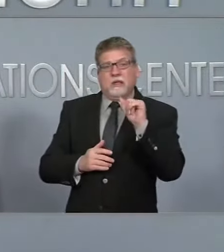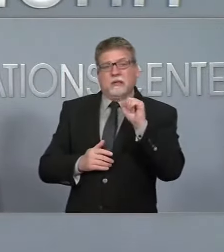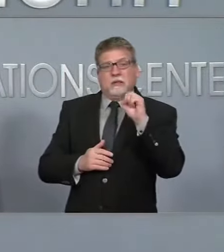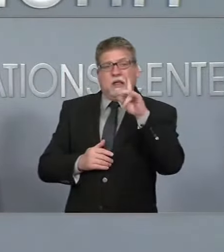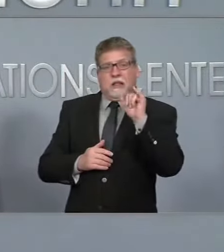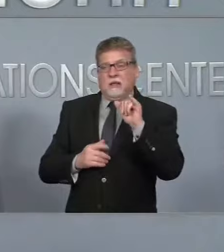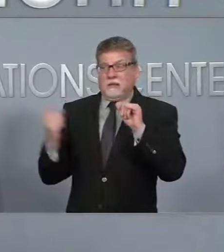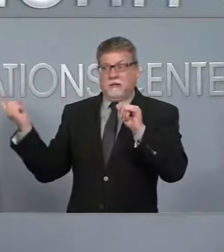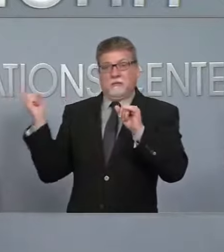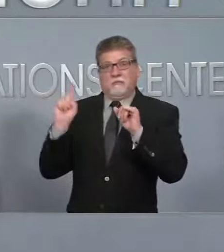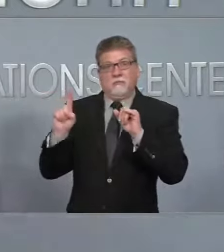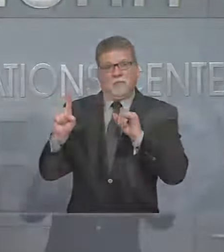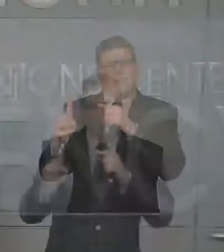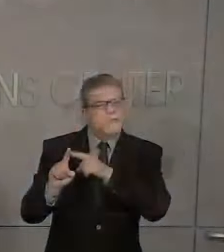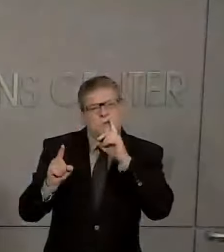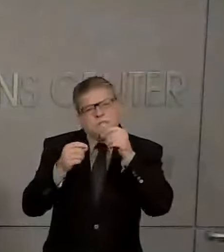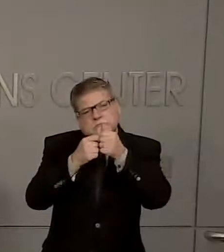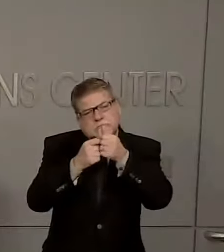Kinsley.